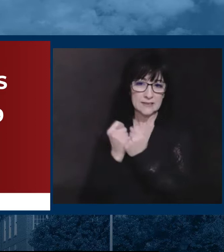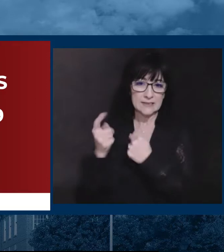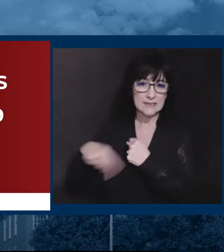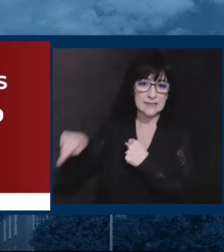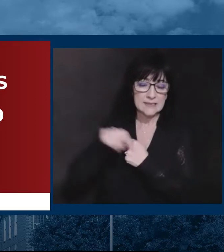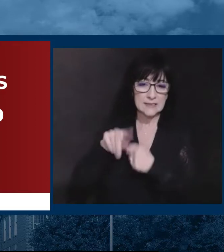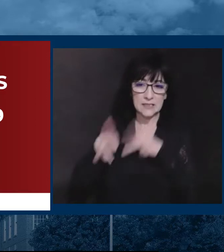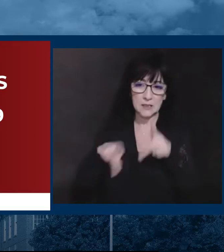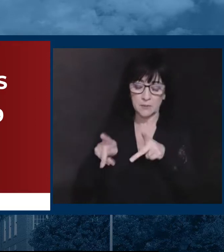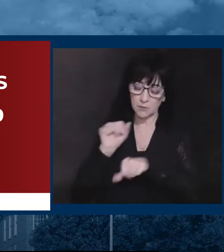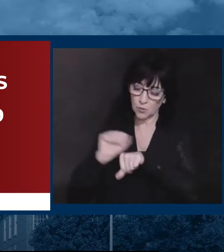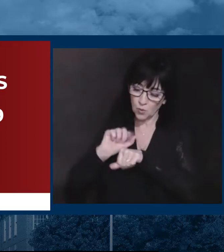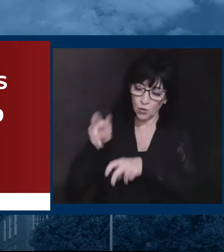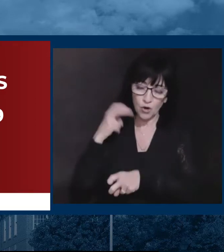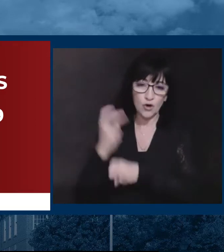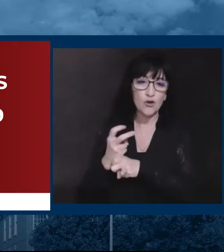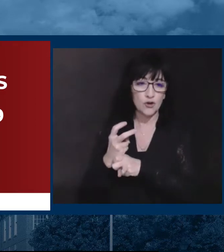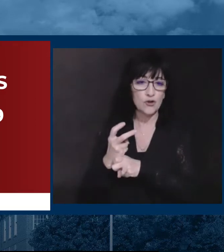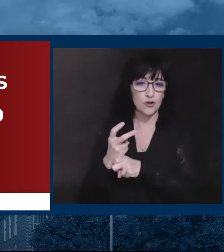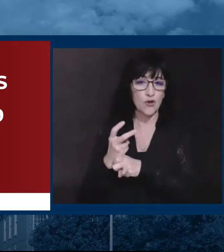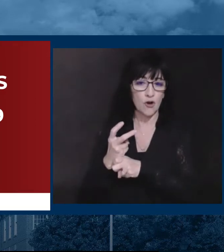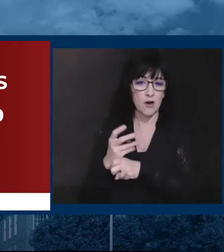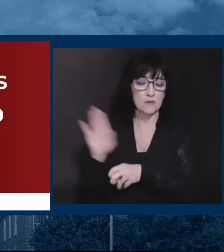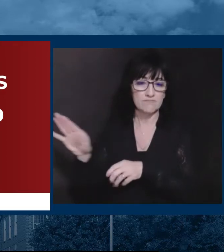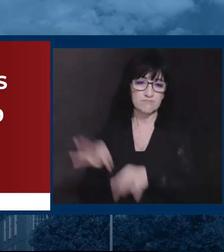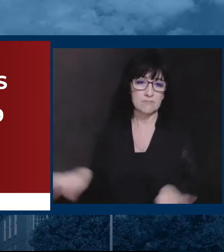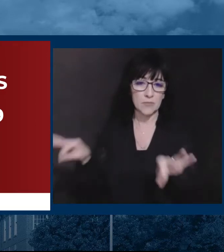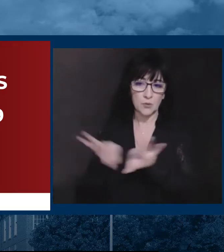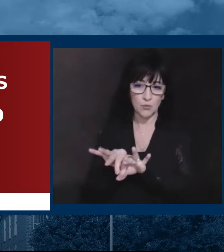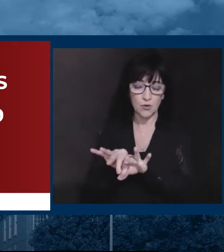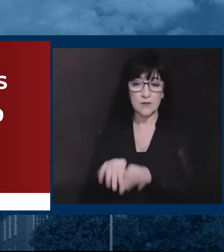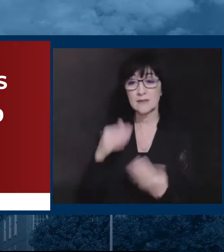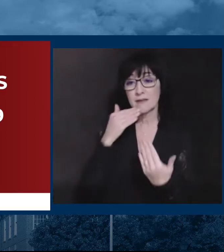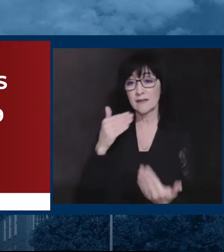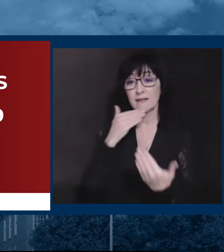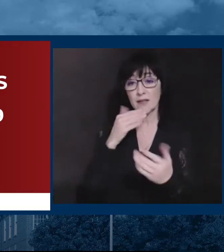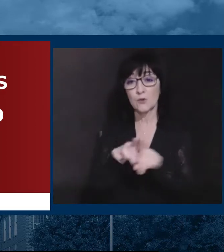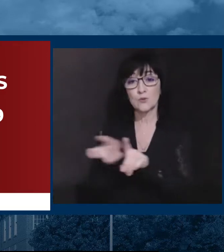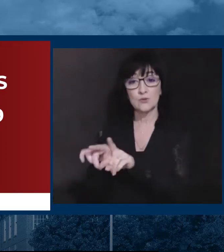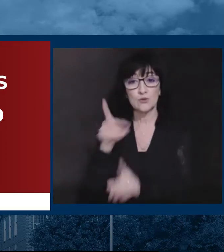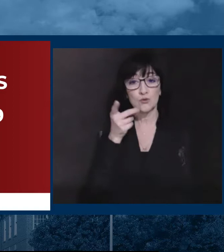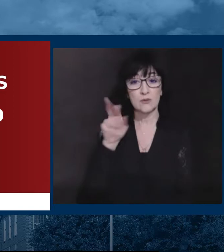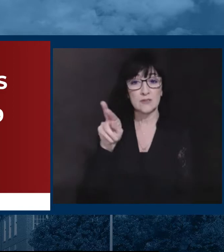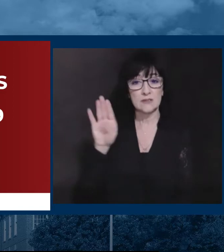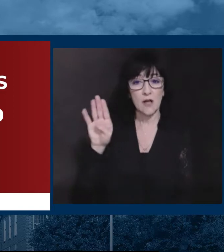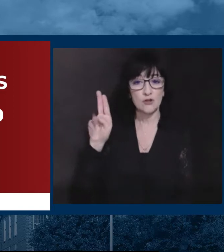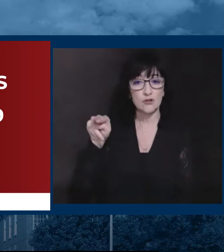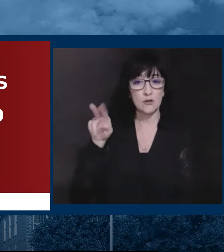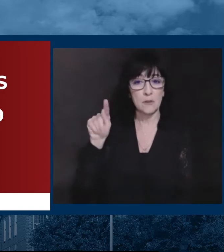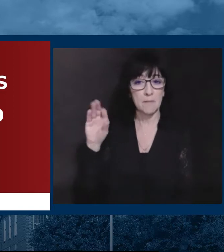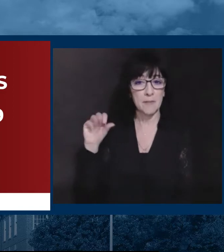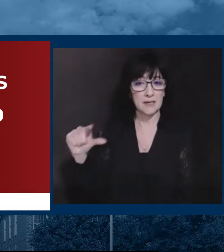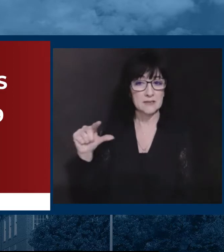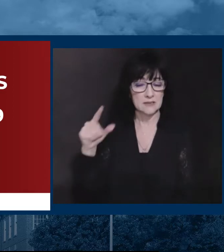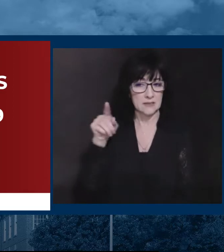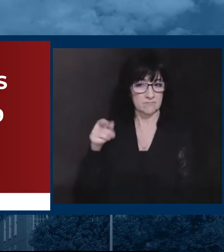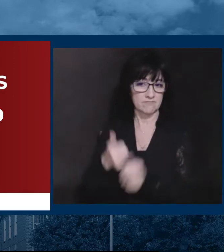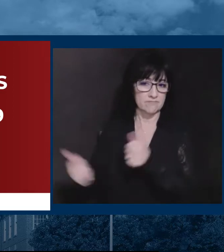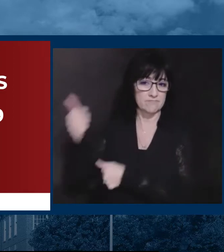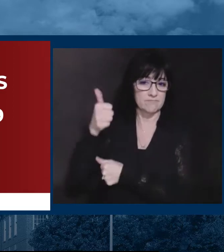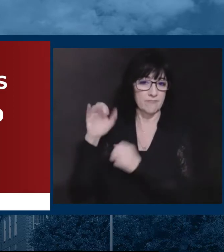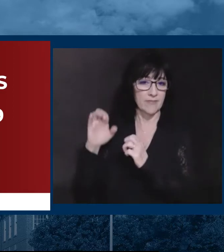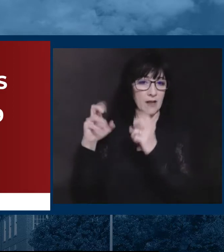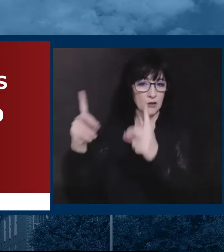Susan Bunting, who's the Secretary of Education. Thank you, Dr. Bunting, for your work in getting school children back